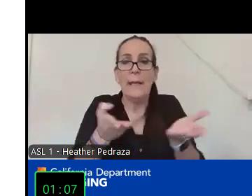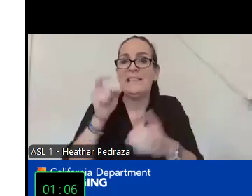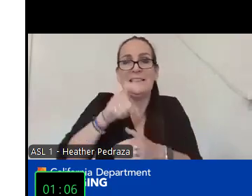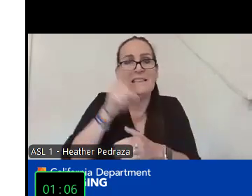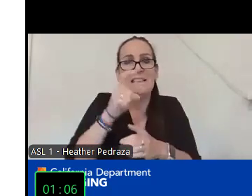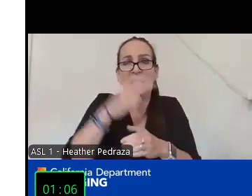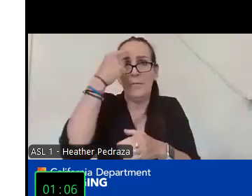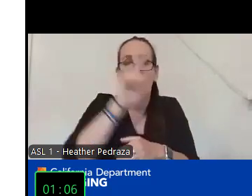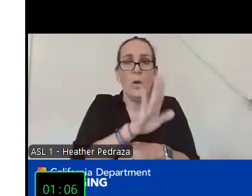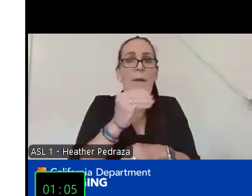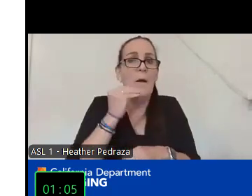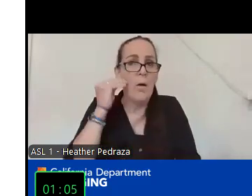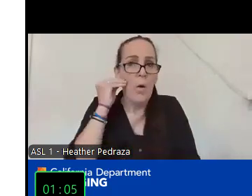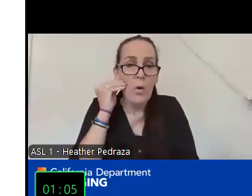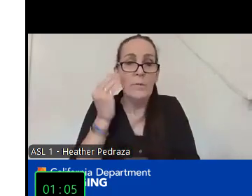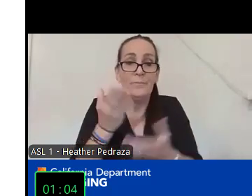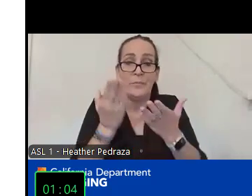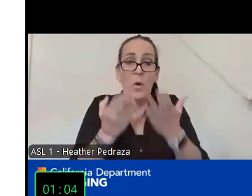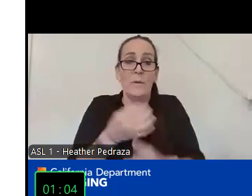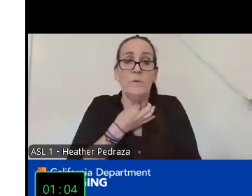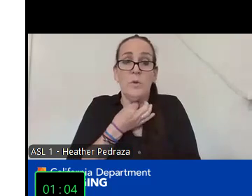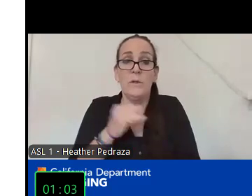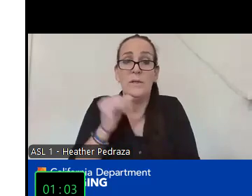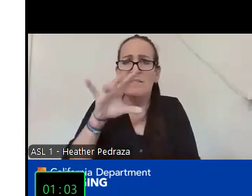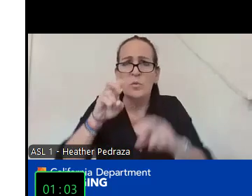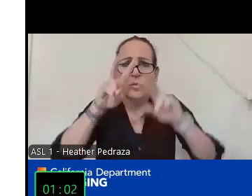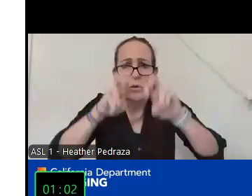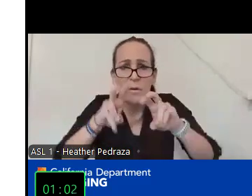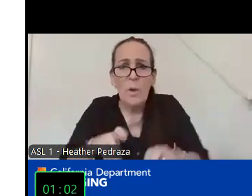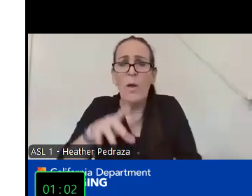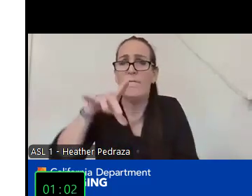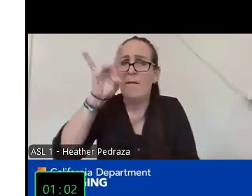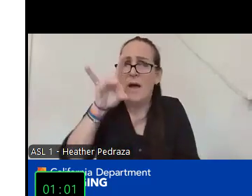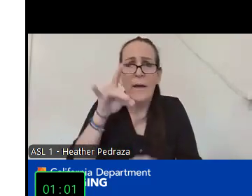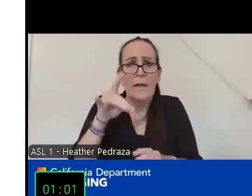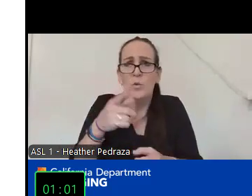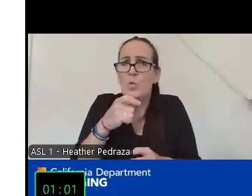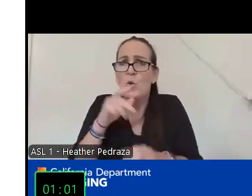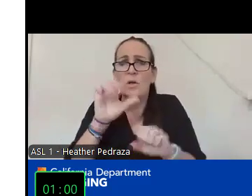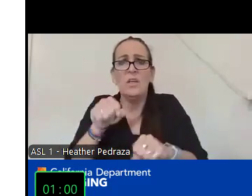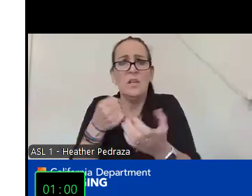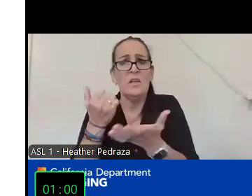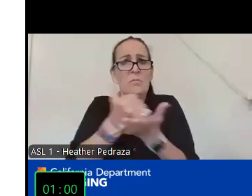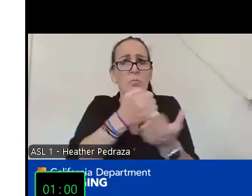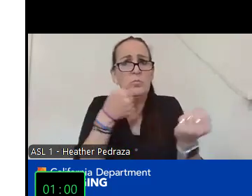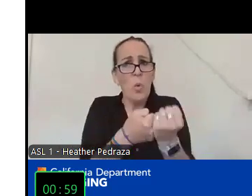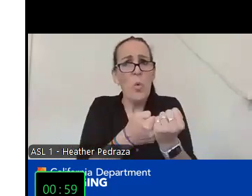to provide the household goods when a housing is provided.